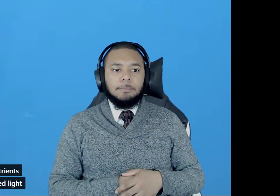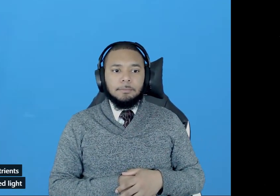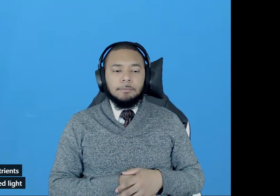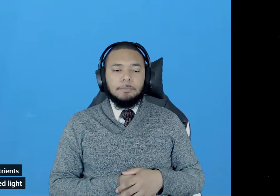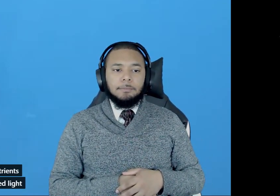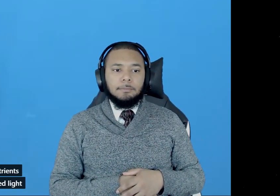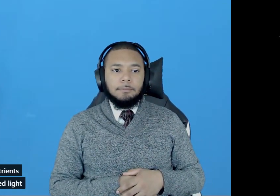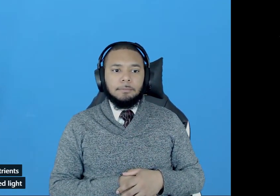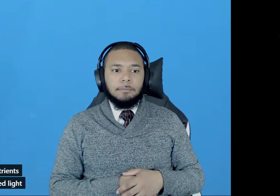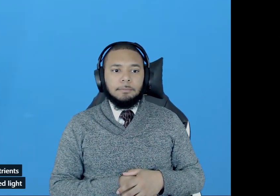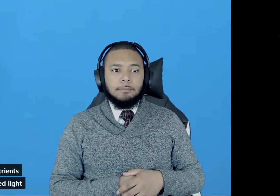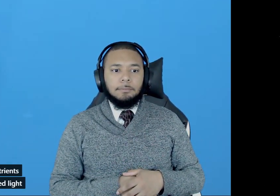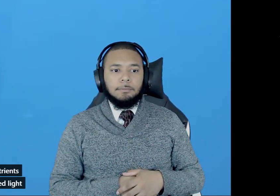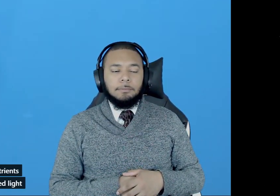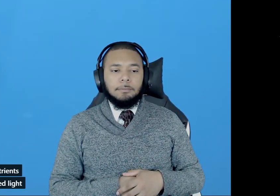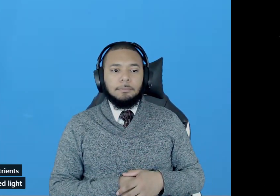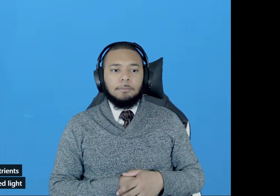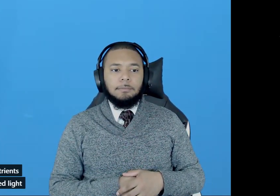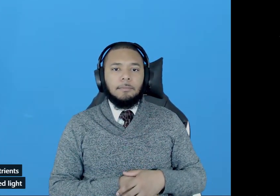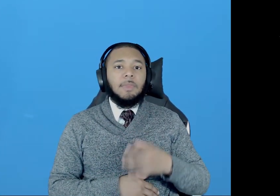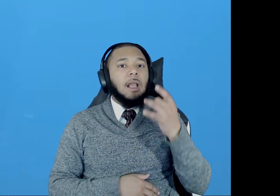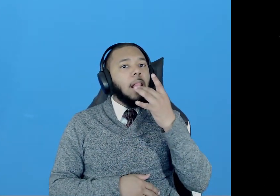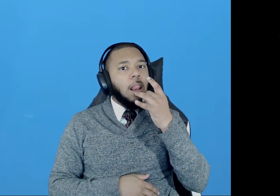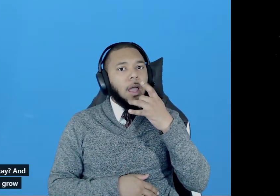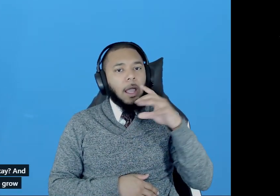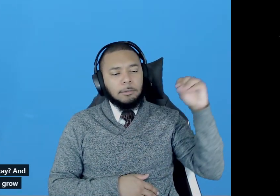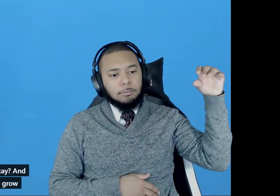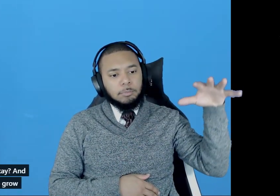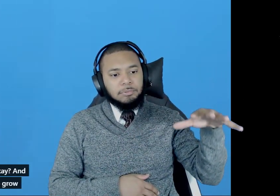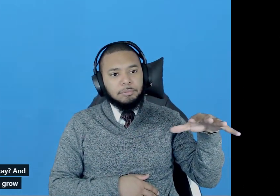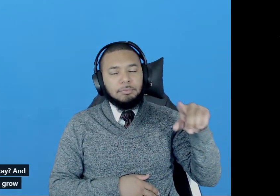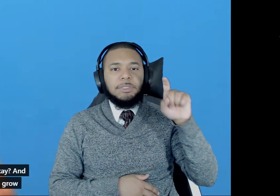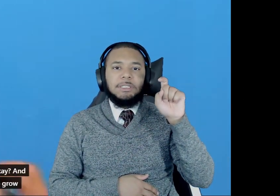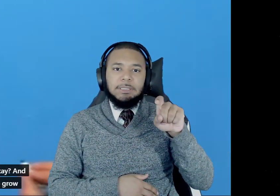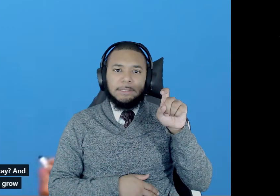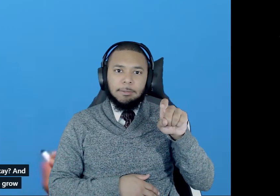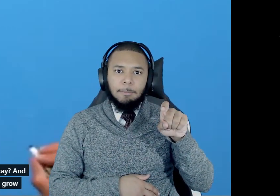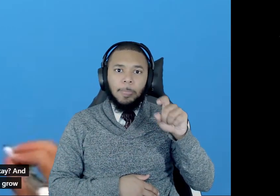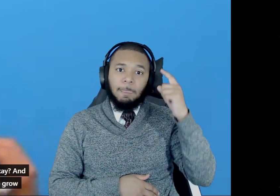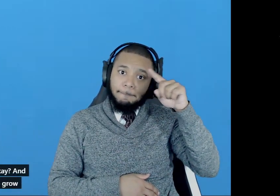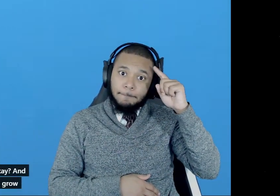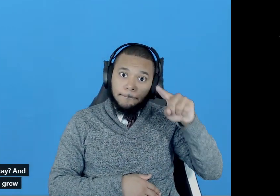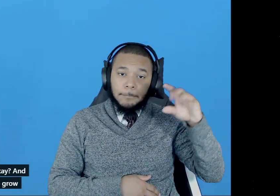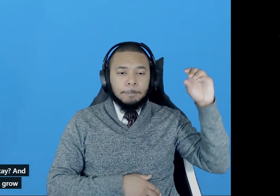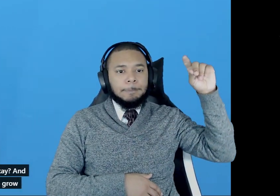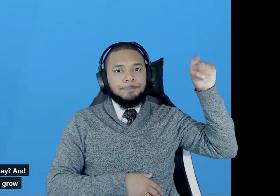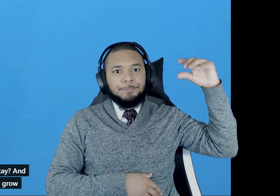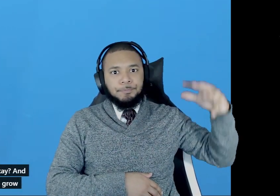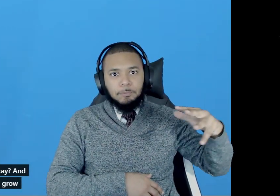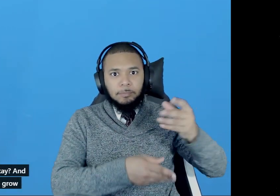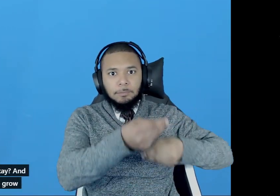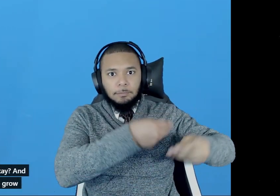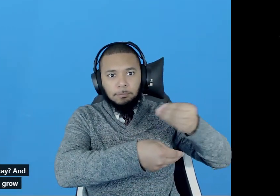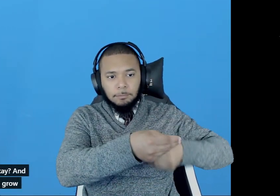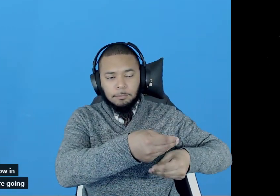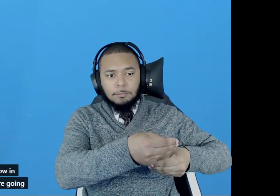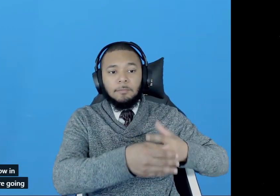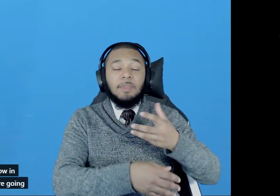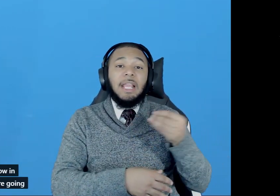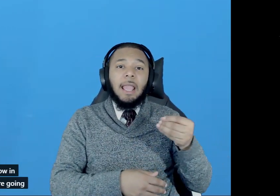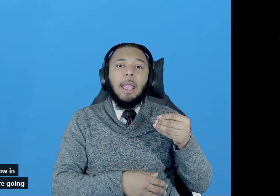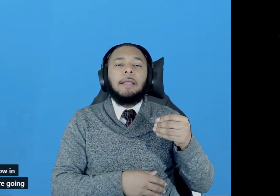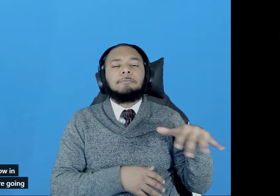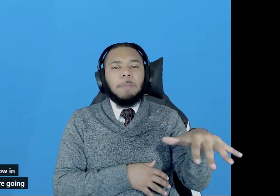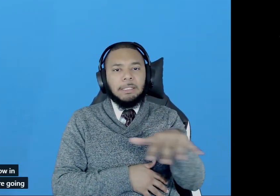that soil. They're going to need light to carry out photosynthesis, okay? And they're going to need space to grow